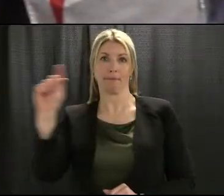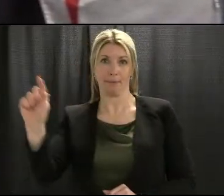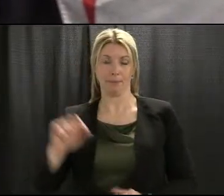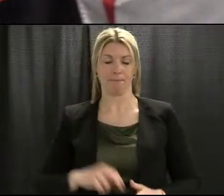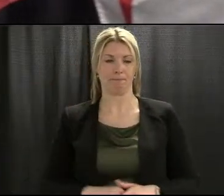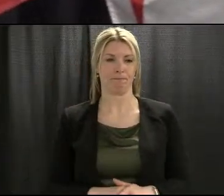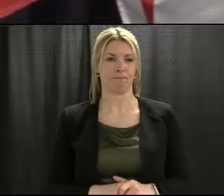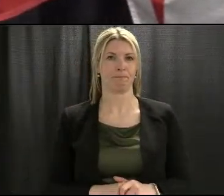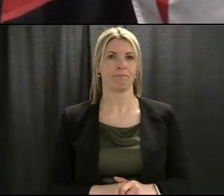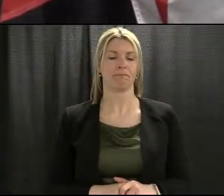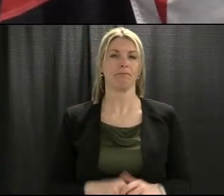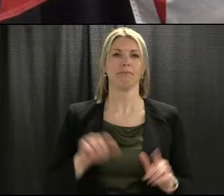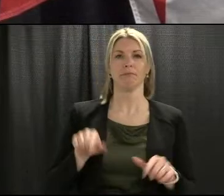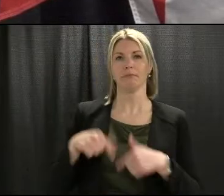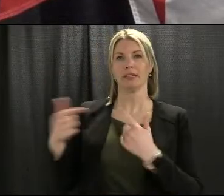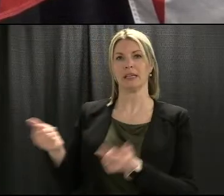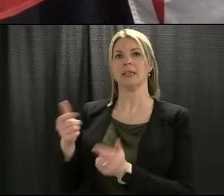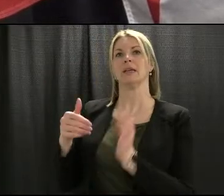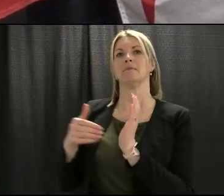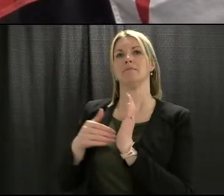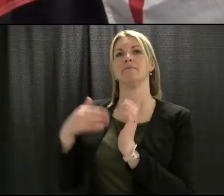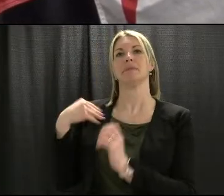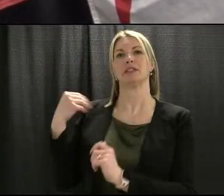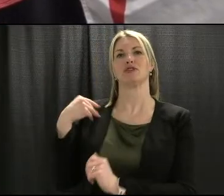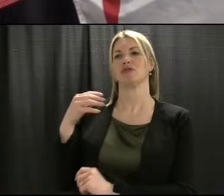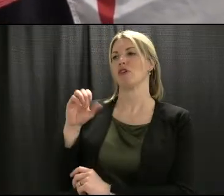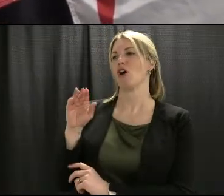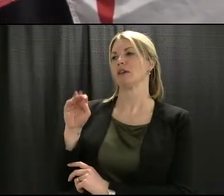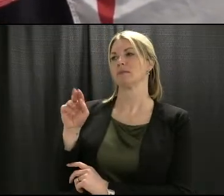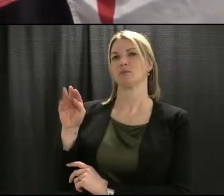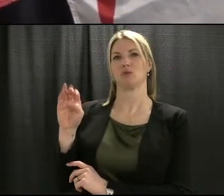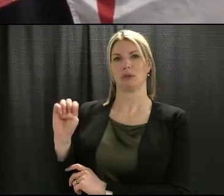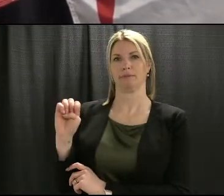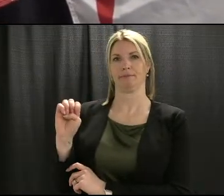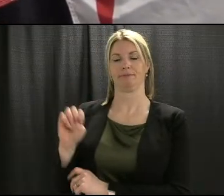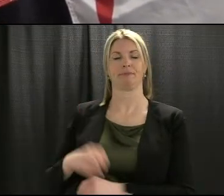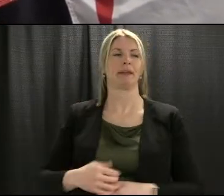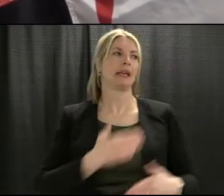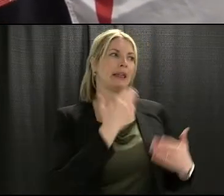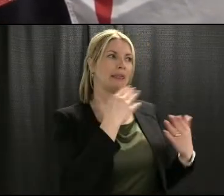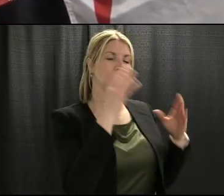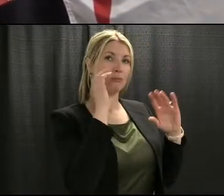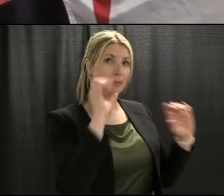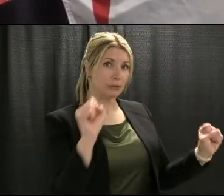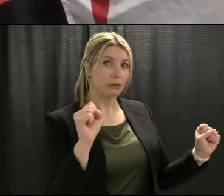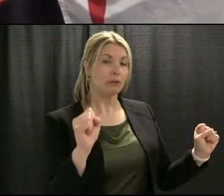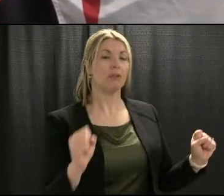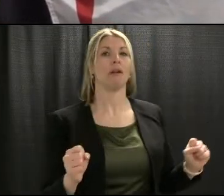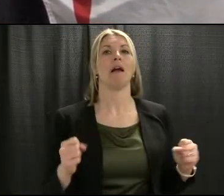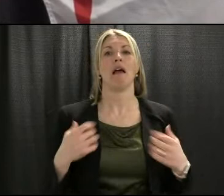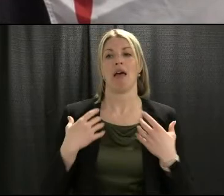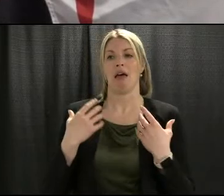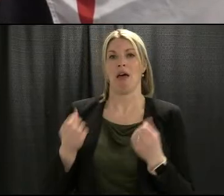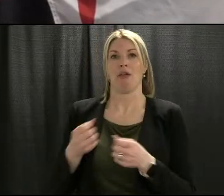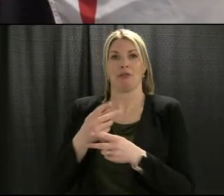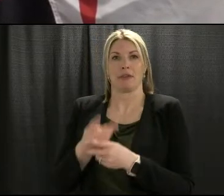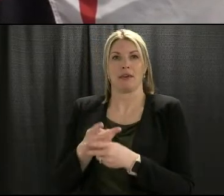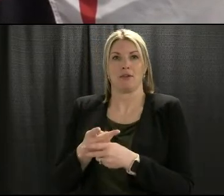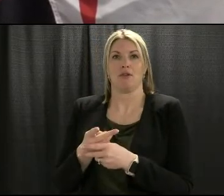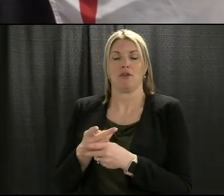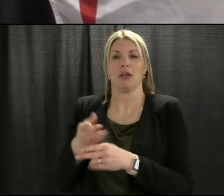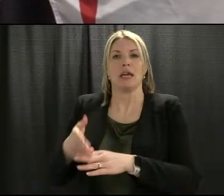Hosting regular healthcare action updates is an immediate and important way to communicate the progress of